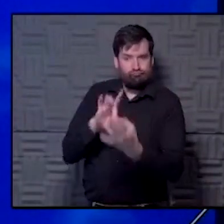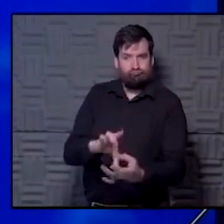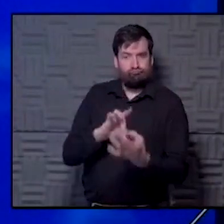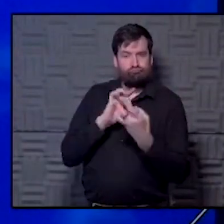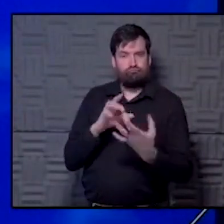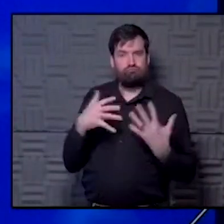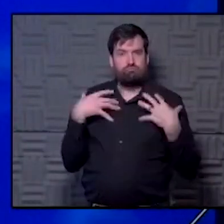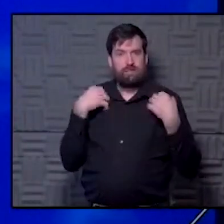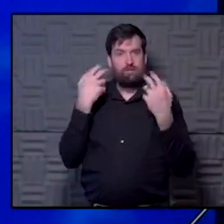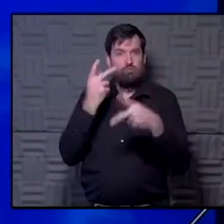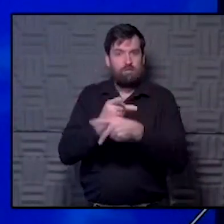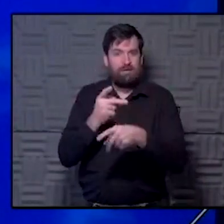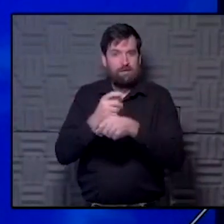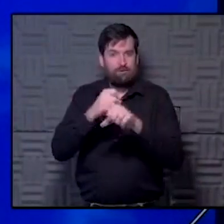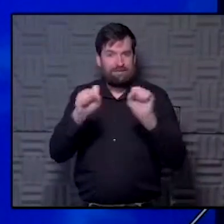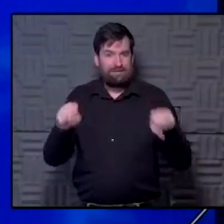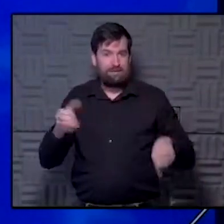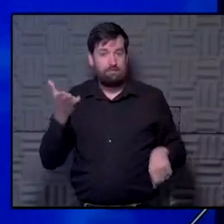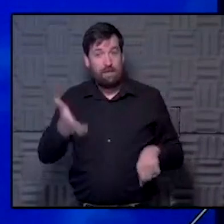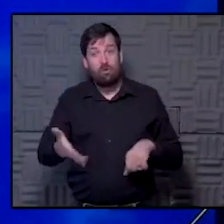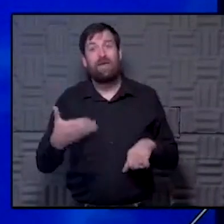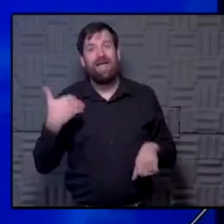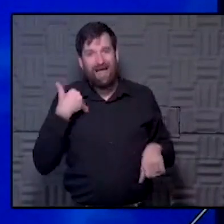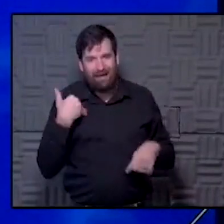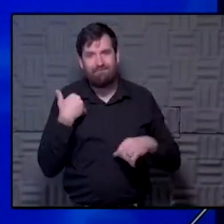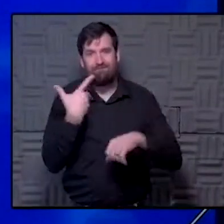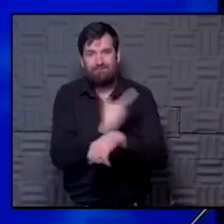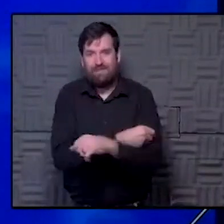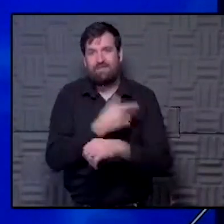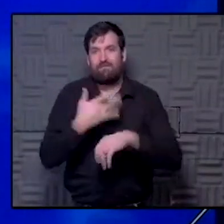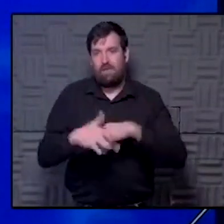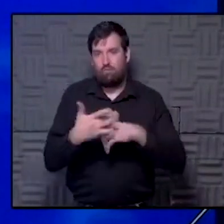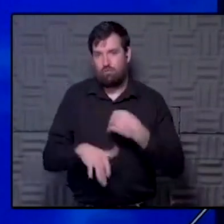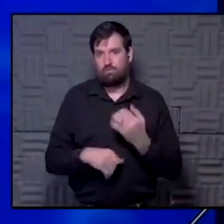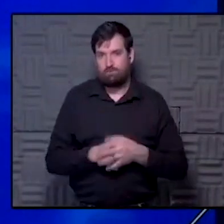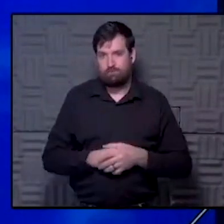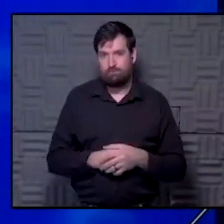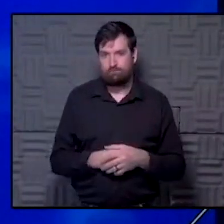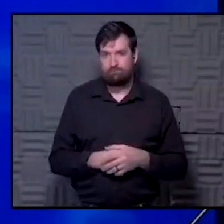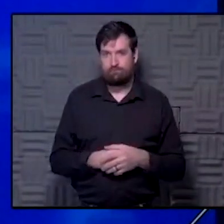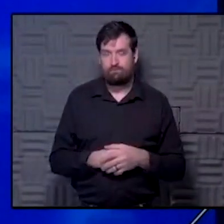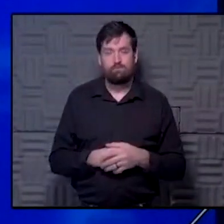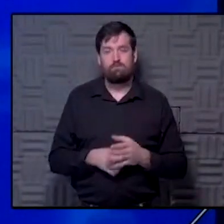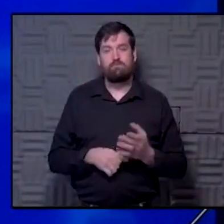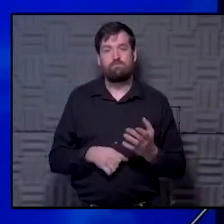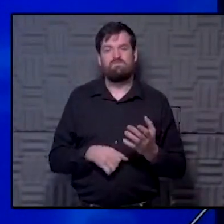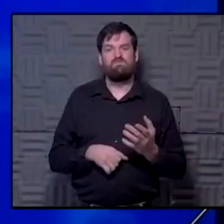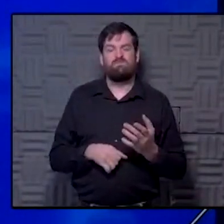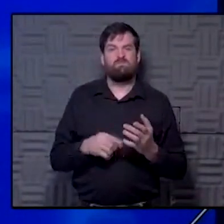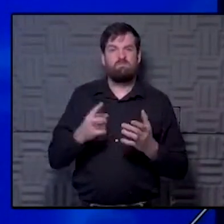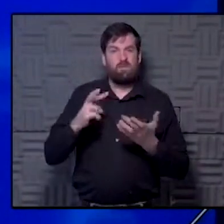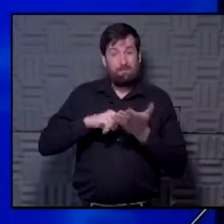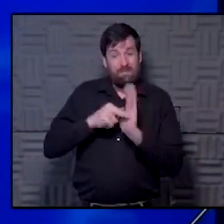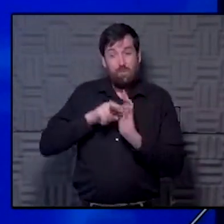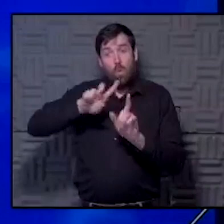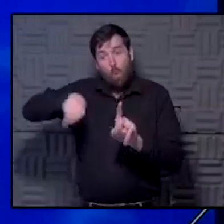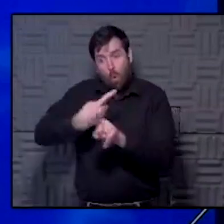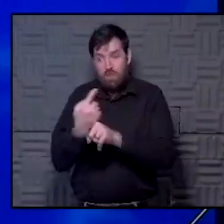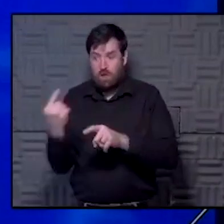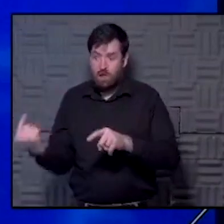healthcare delivery system in Texas that had doses to give to that population. So it's not like it's a one-way street. It's